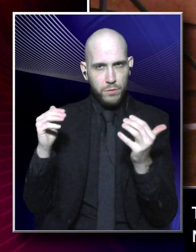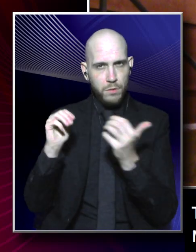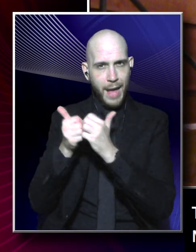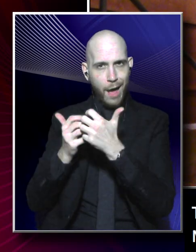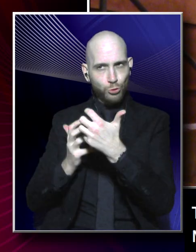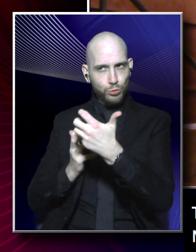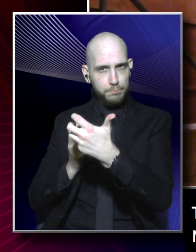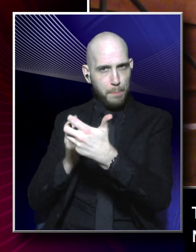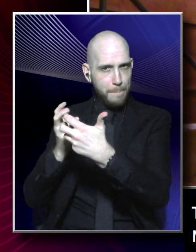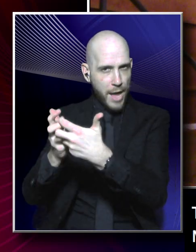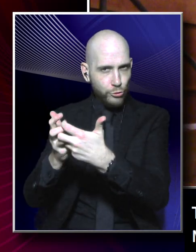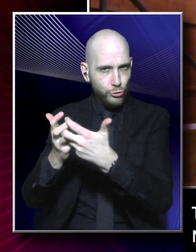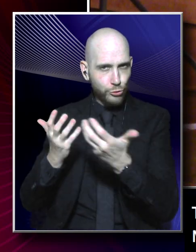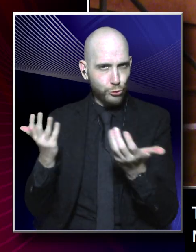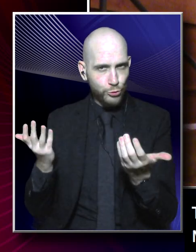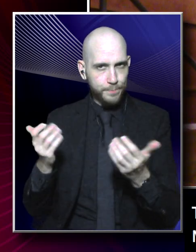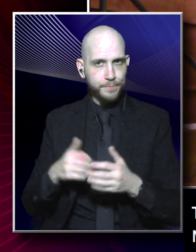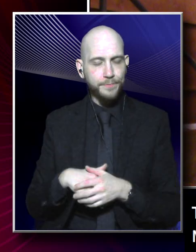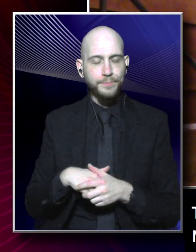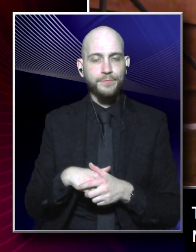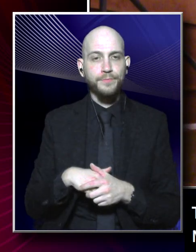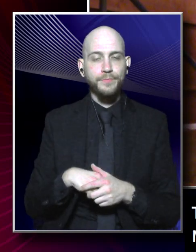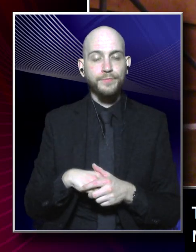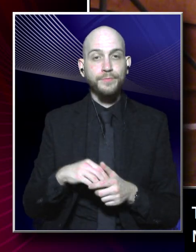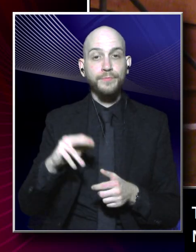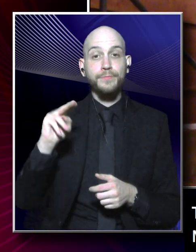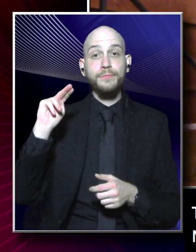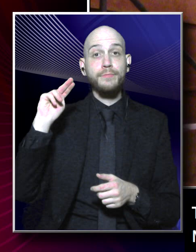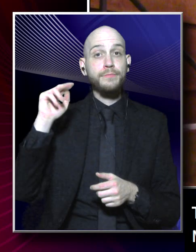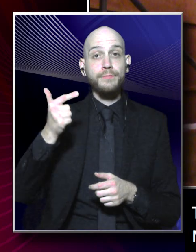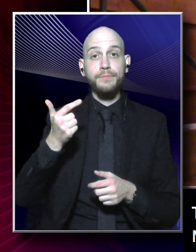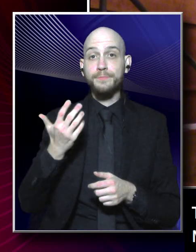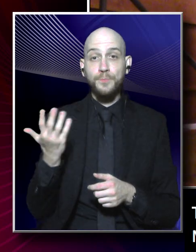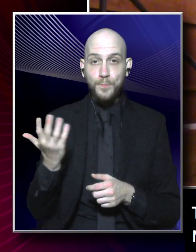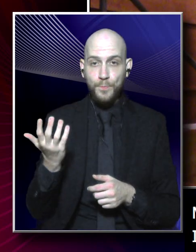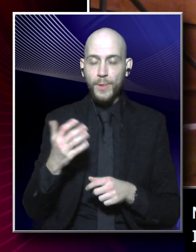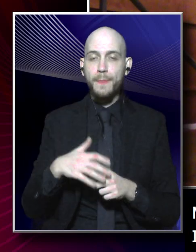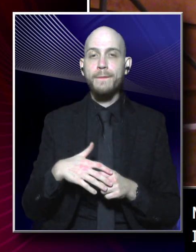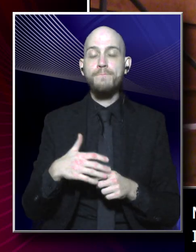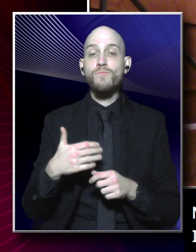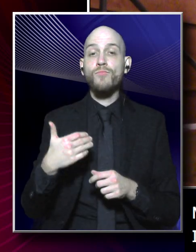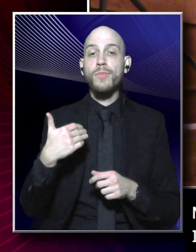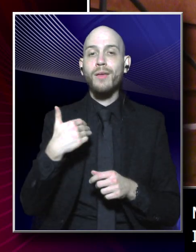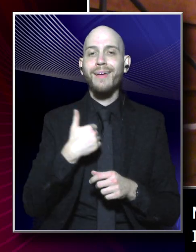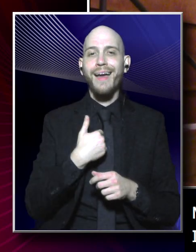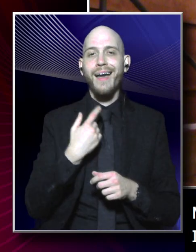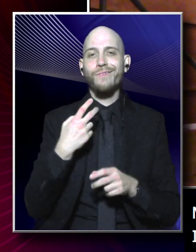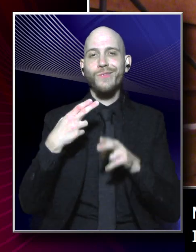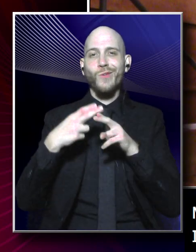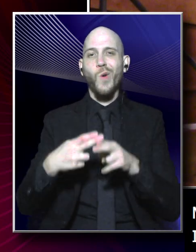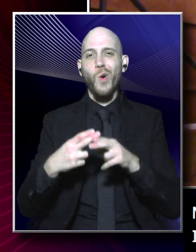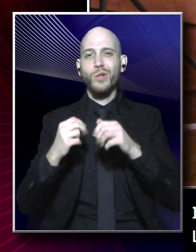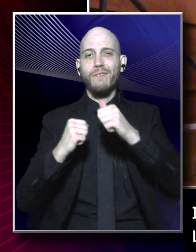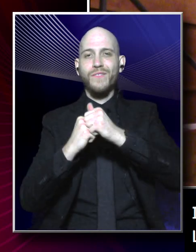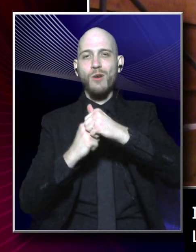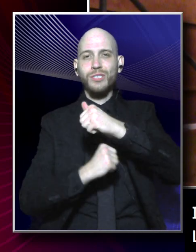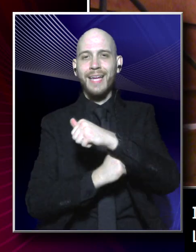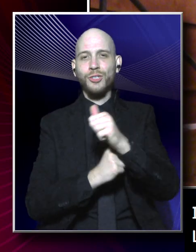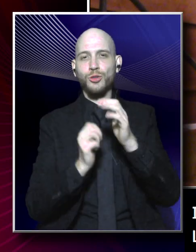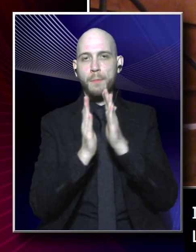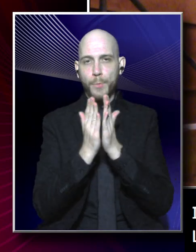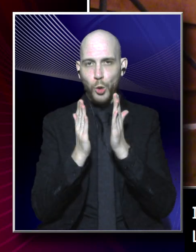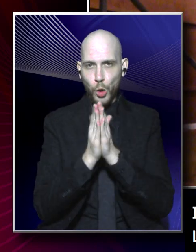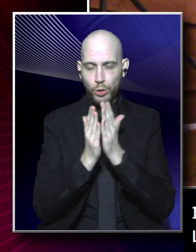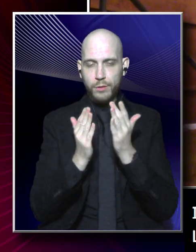The way the National Geographic's laid out is that you basically have a foundational book, then a level A, a level B, and a level